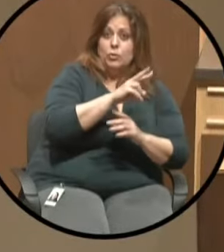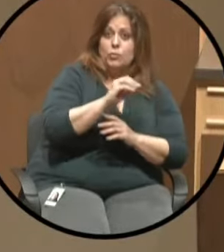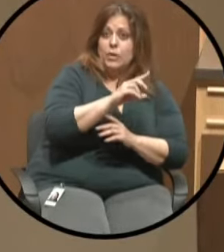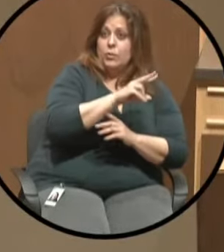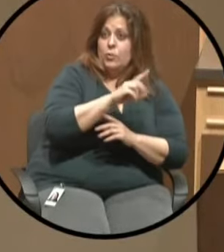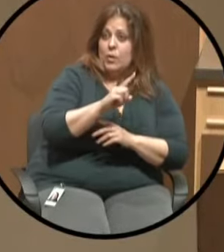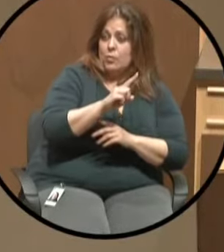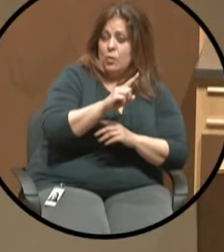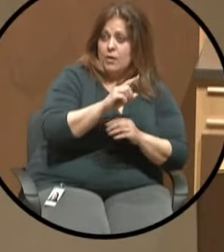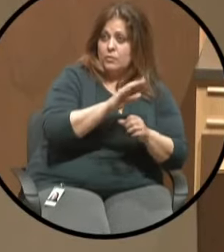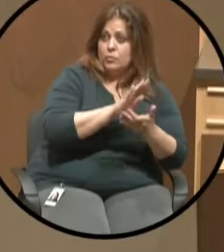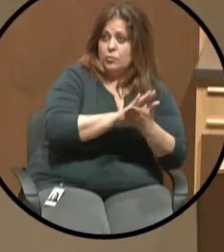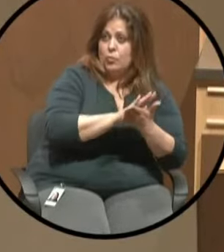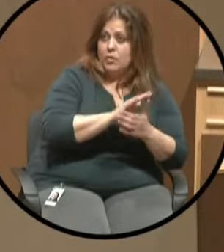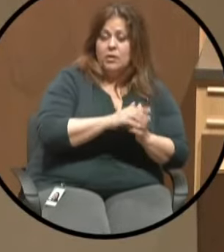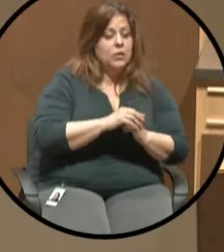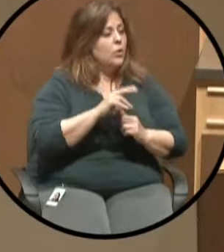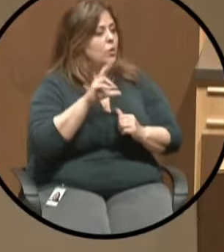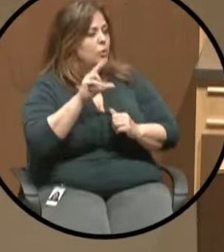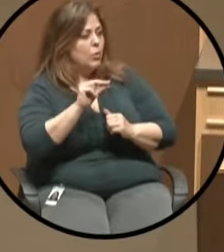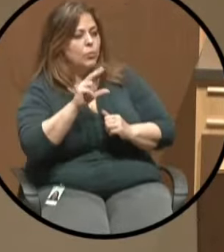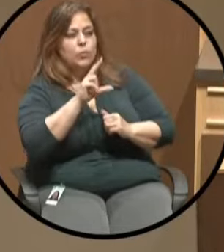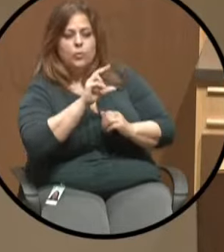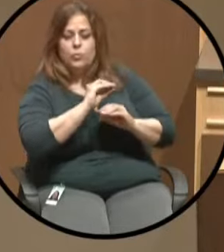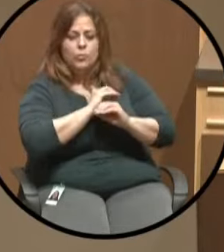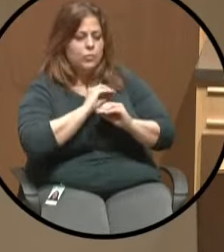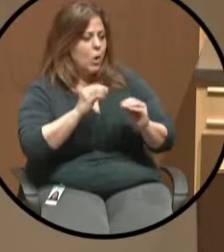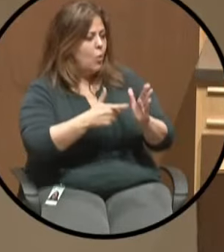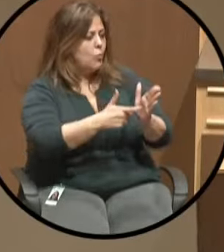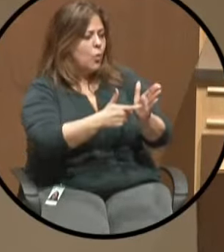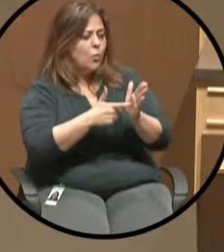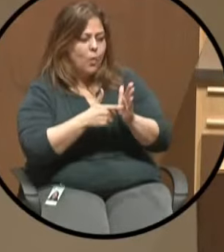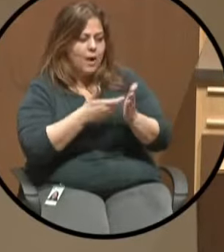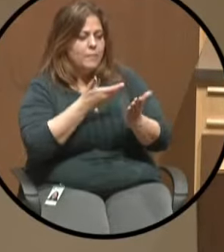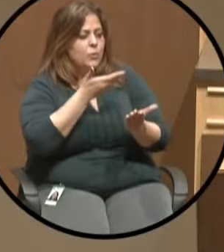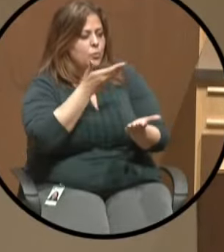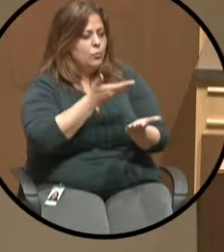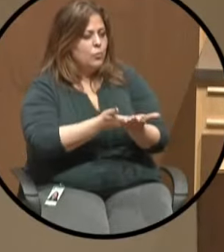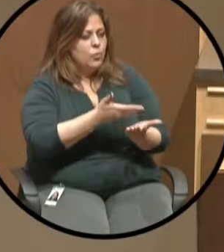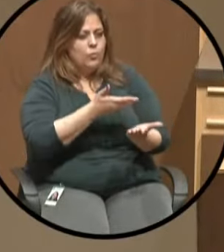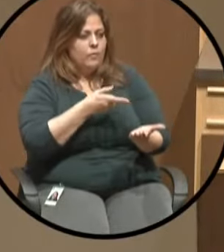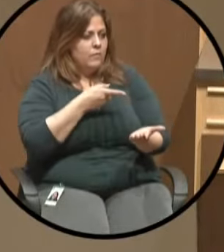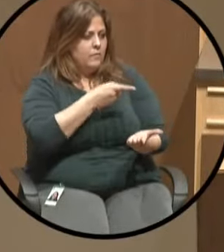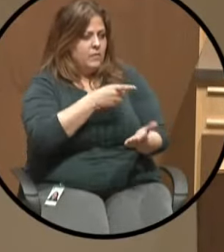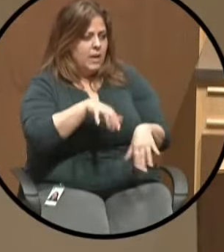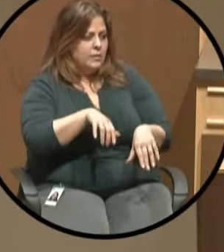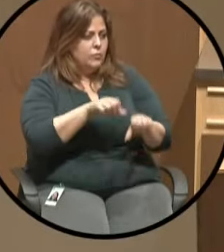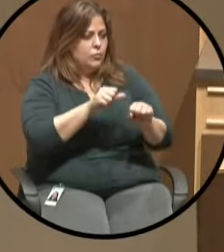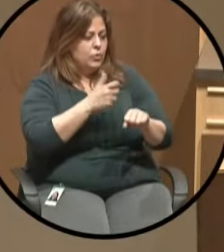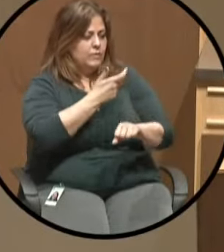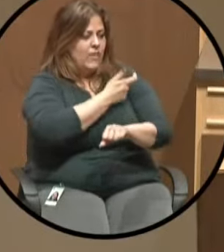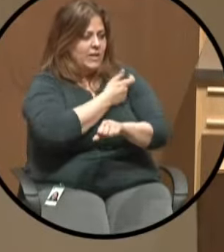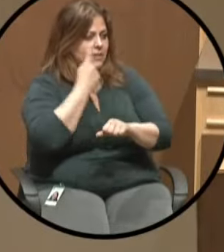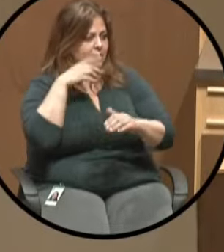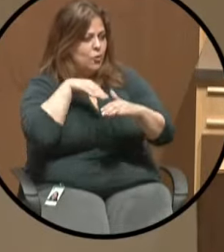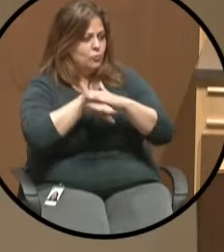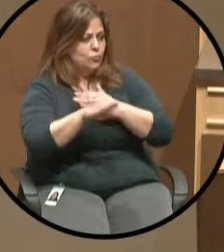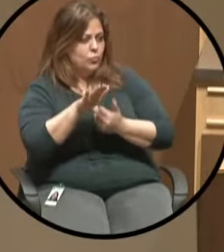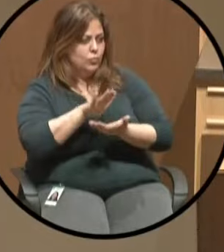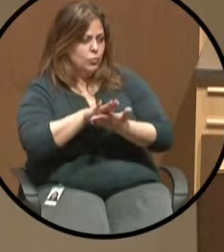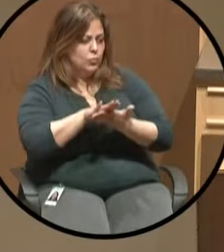tell you that answer is no. There is no requirement for students to produce evidence of a vaccine in order to enter school